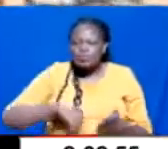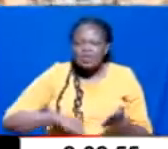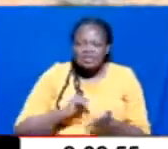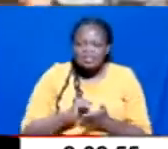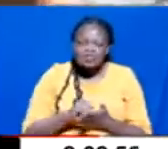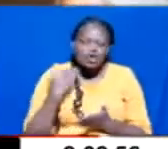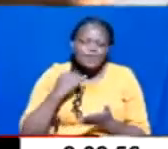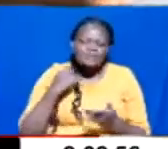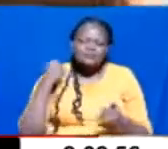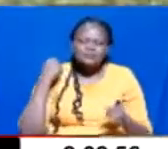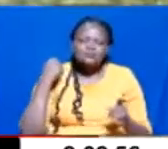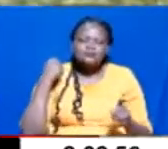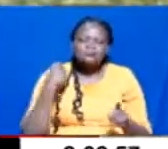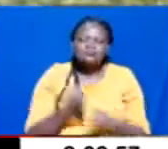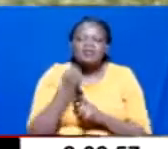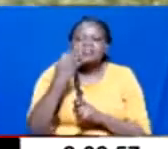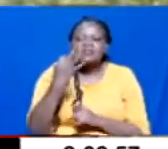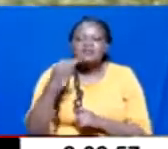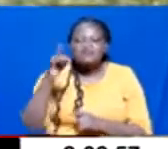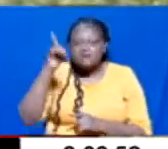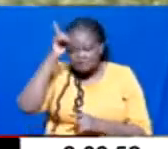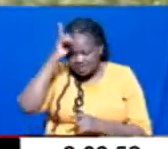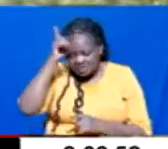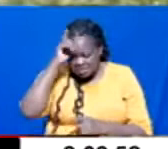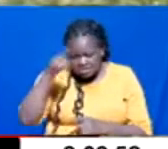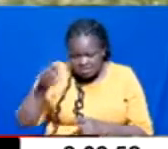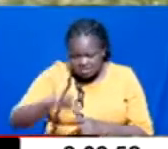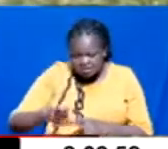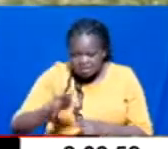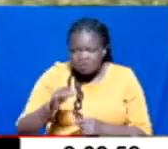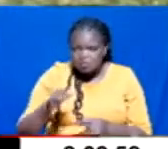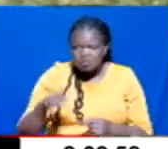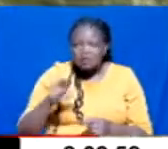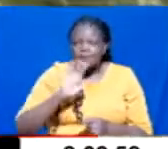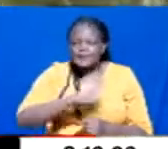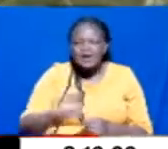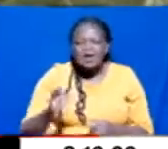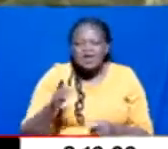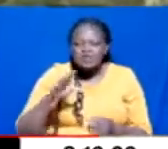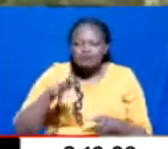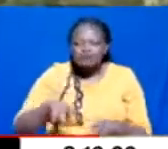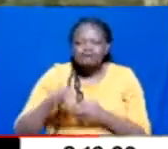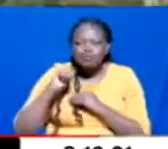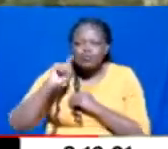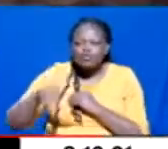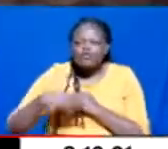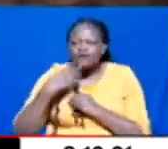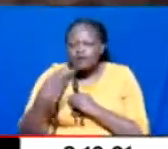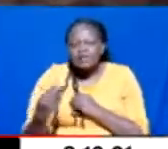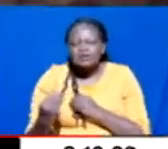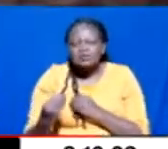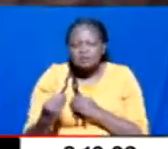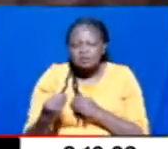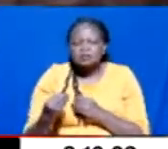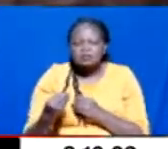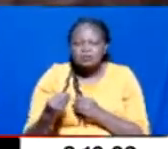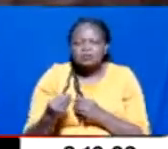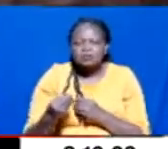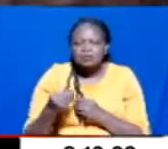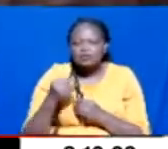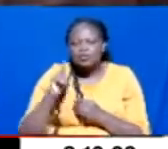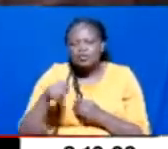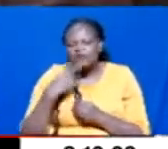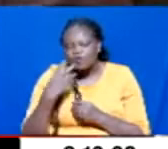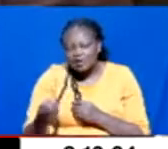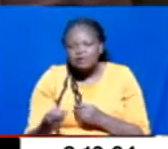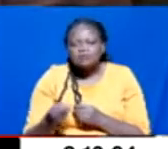three villages in his constituency and took away over 1,400 heads of cattle. And it's almost now